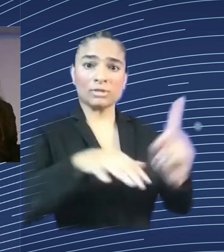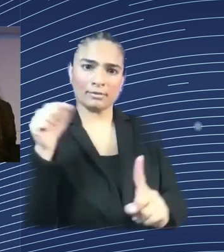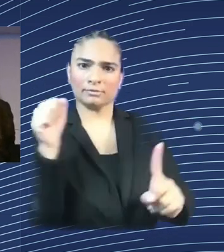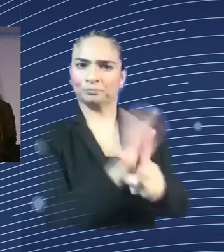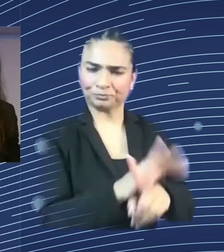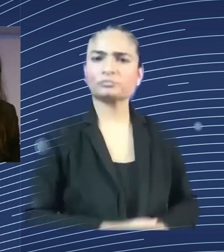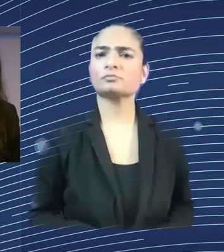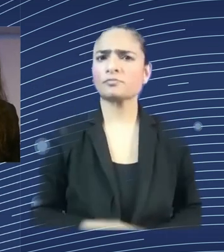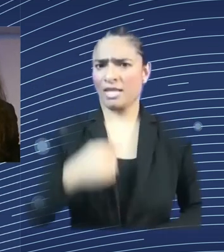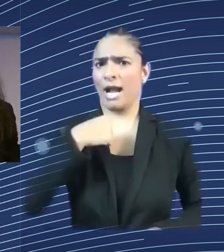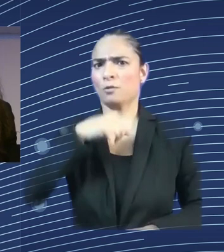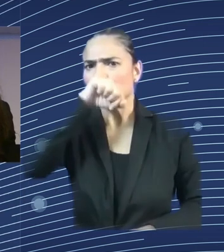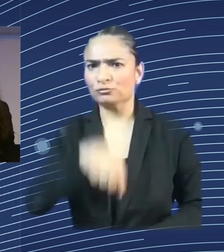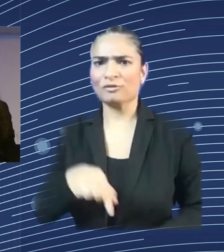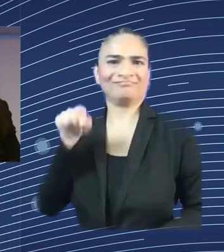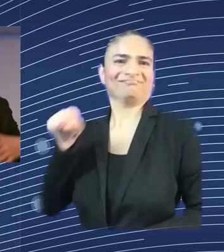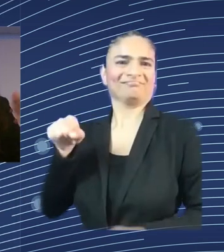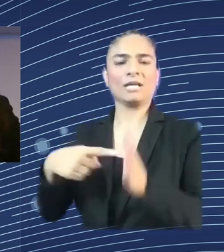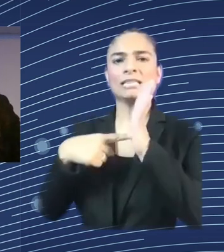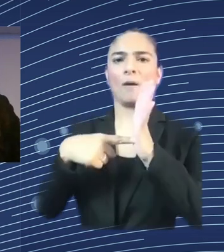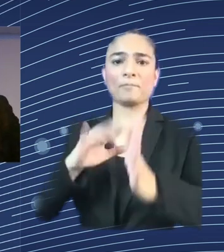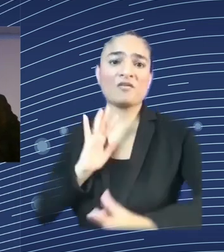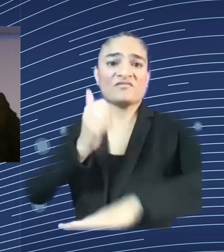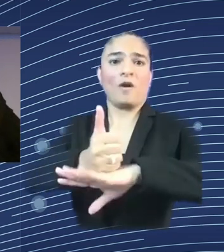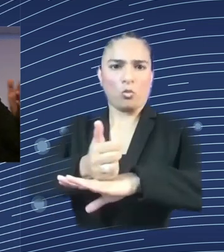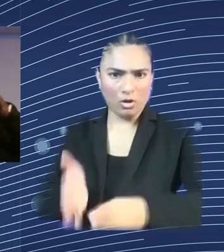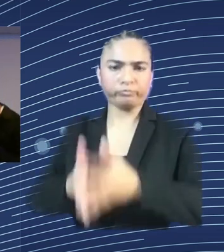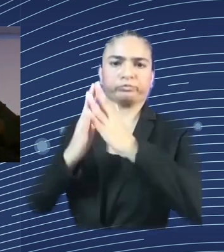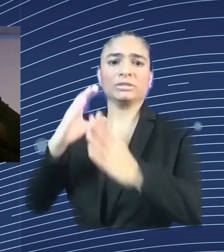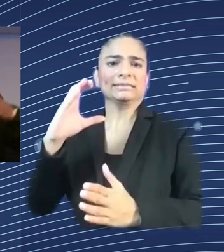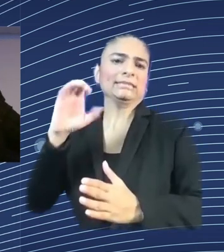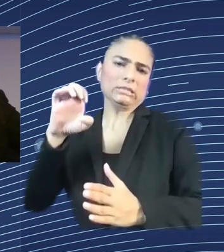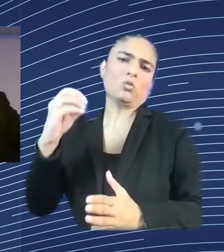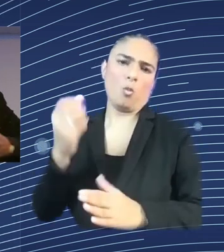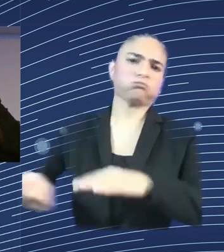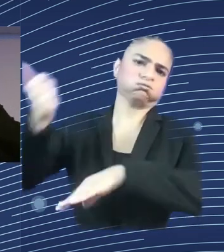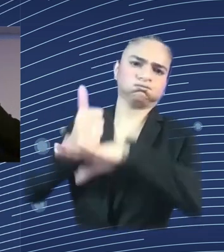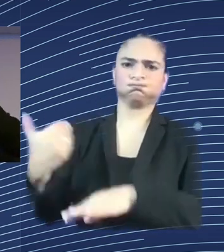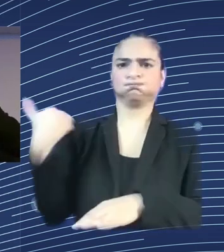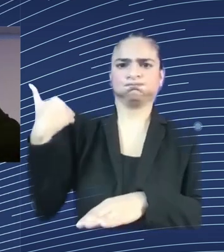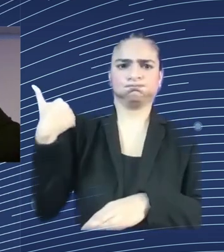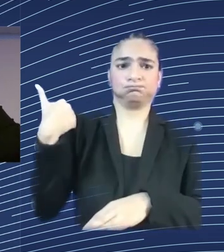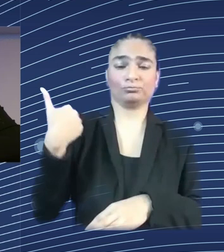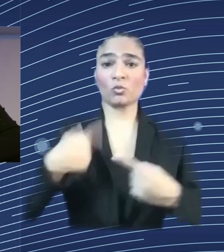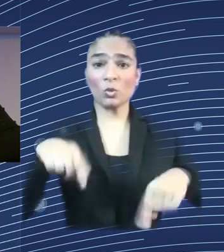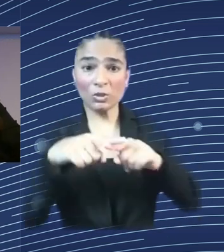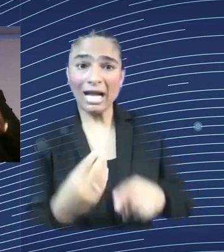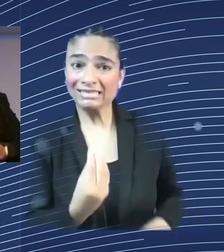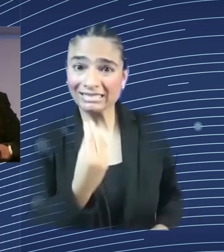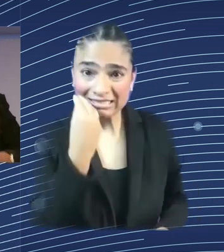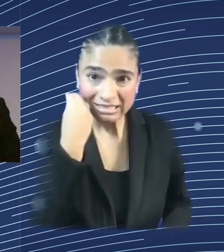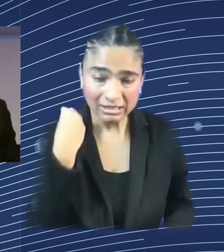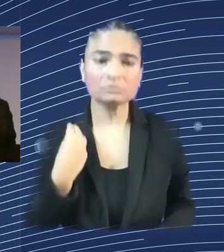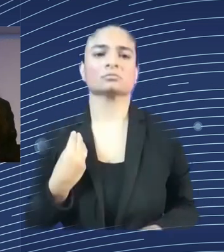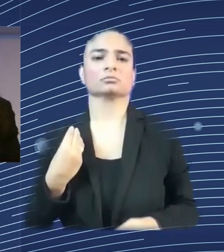this yogurt is not going to kill us, because from the cow to the transport until the storage